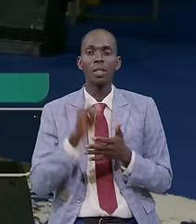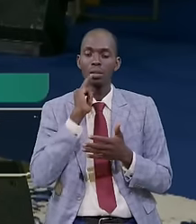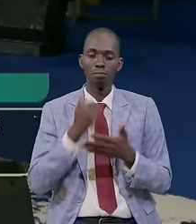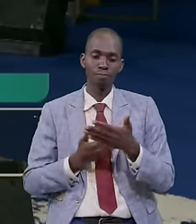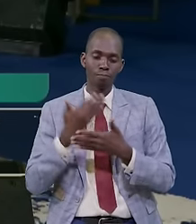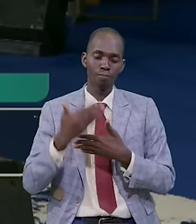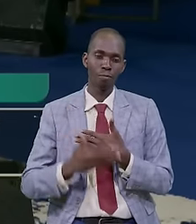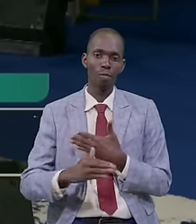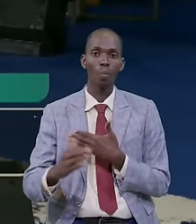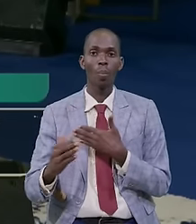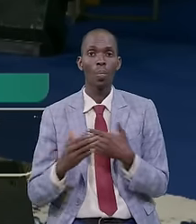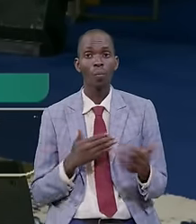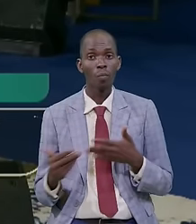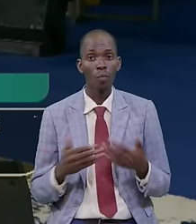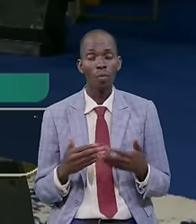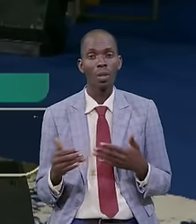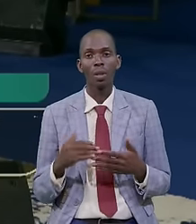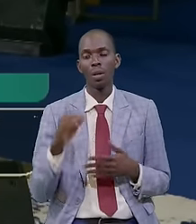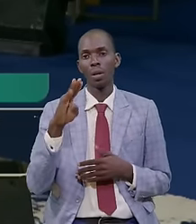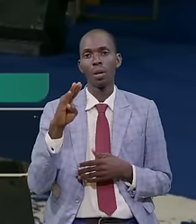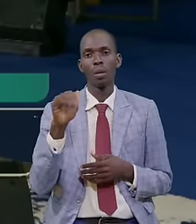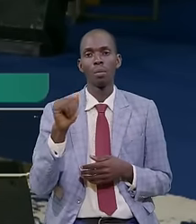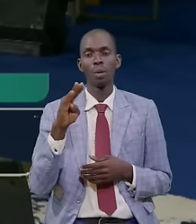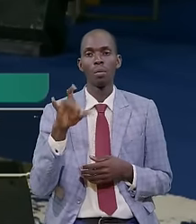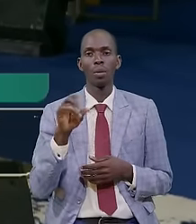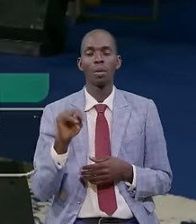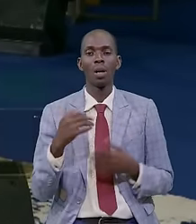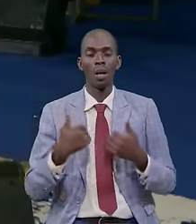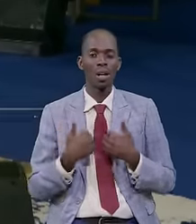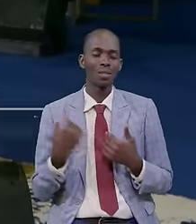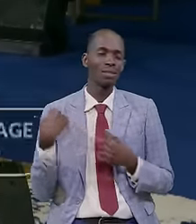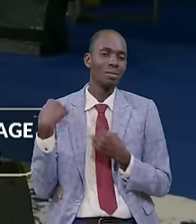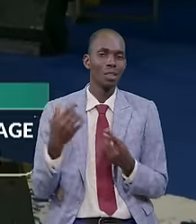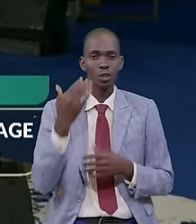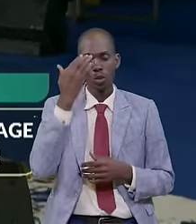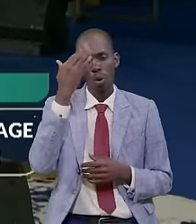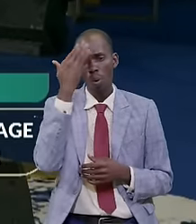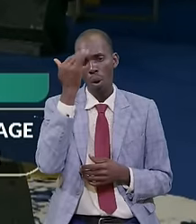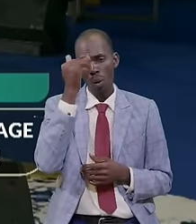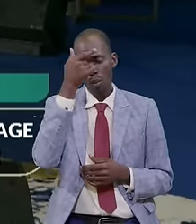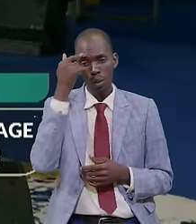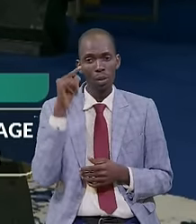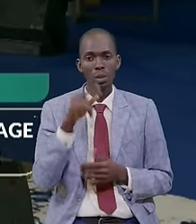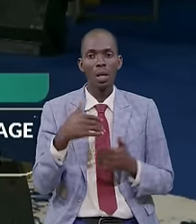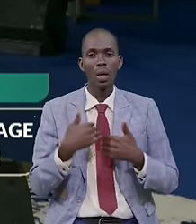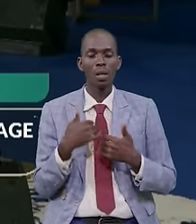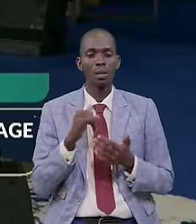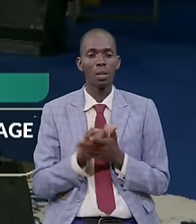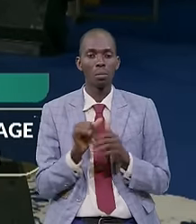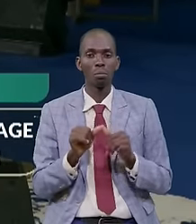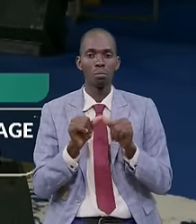whatever Babylon had ever known. Why? Because he had perpetual